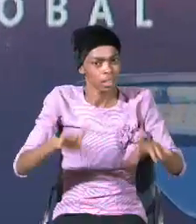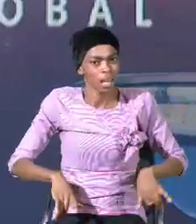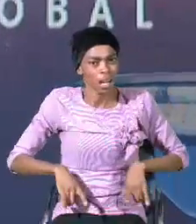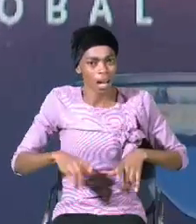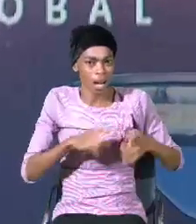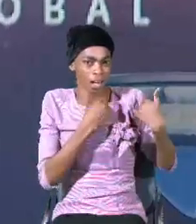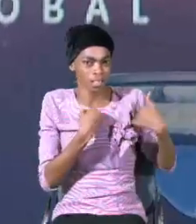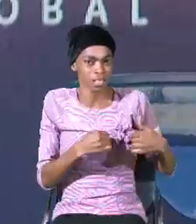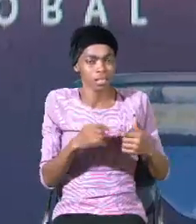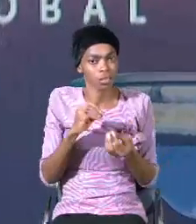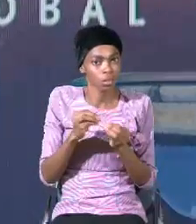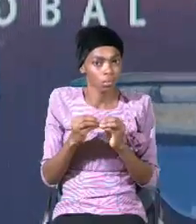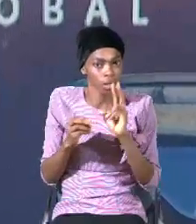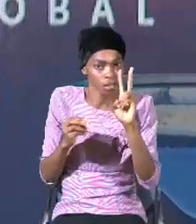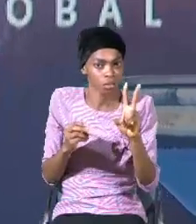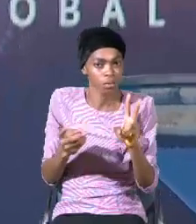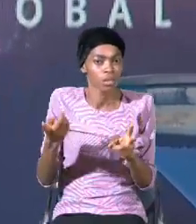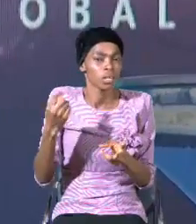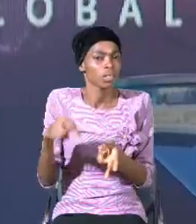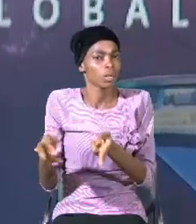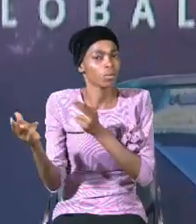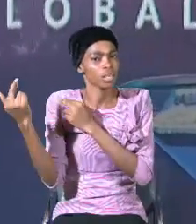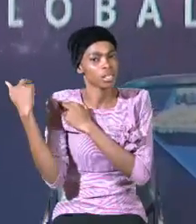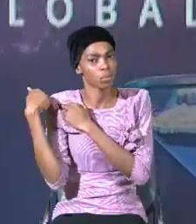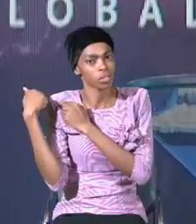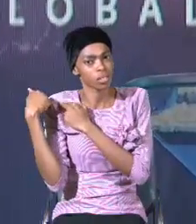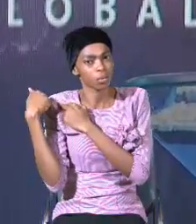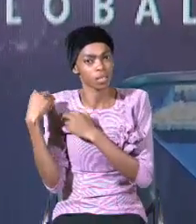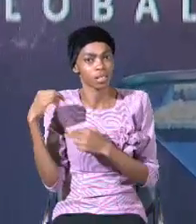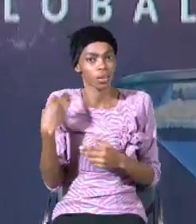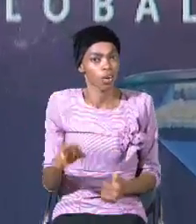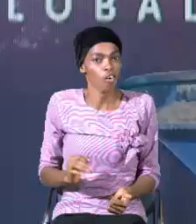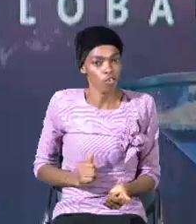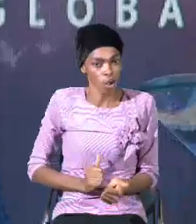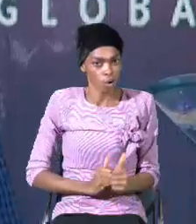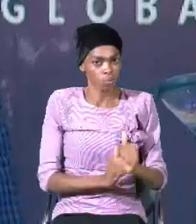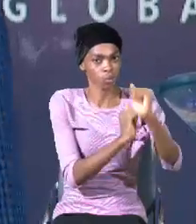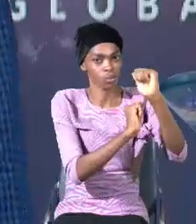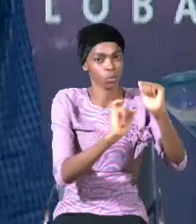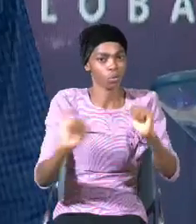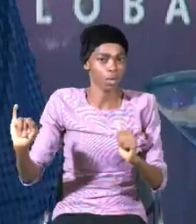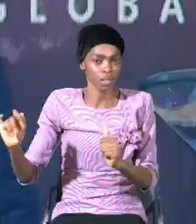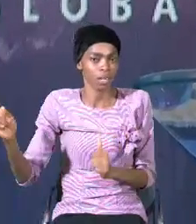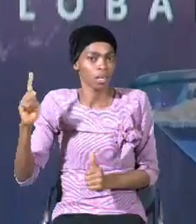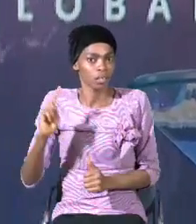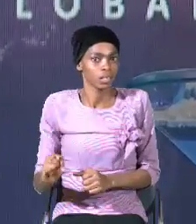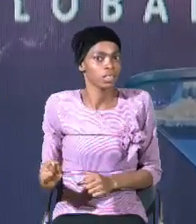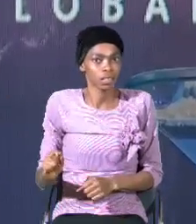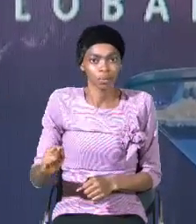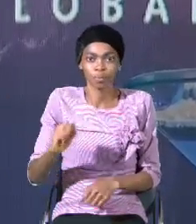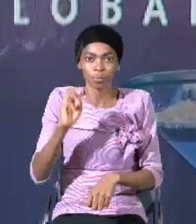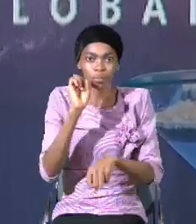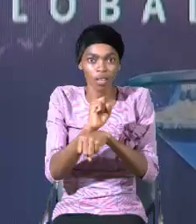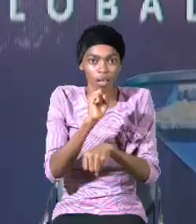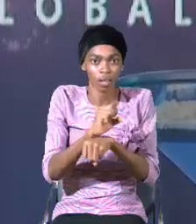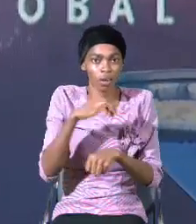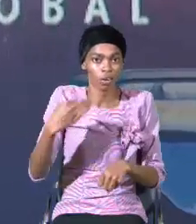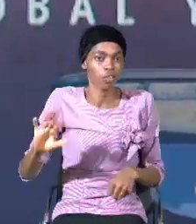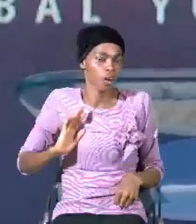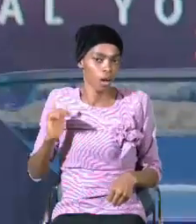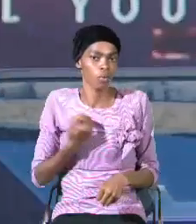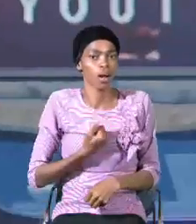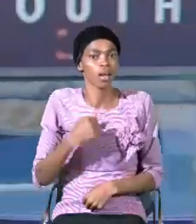Number two, the responsibility of pursuing the mandate of our Maker.